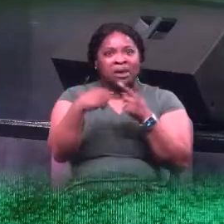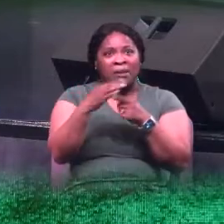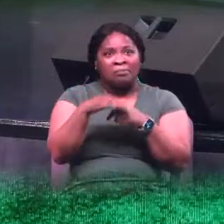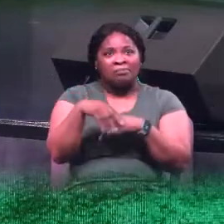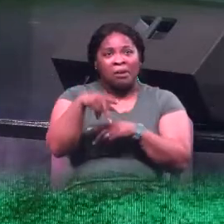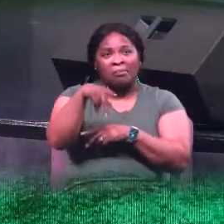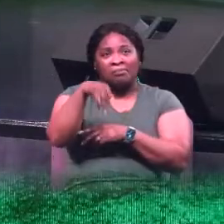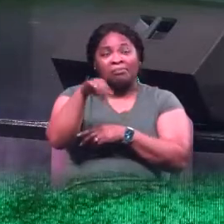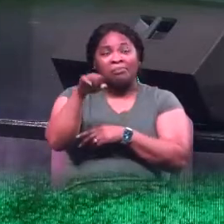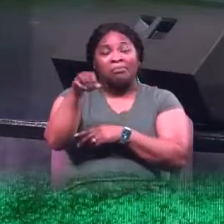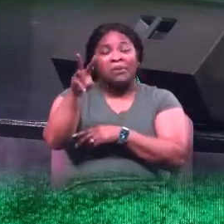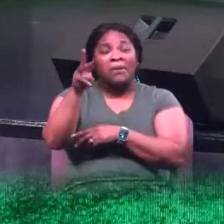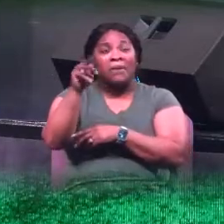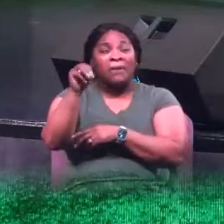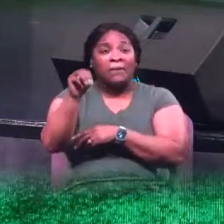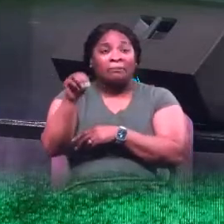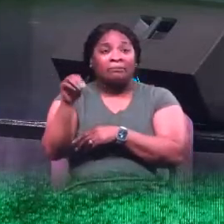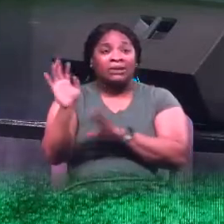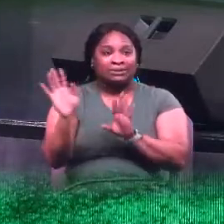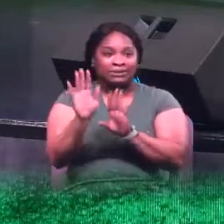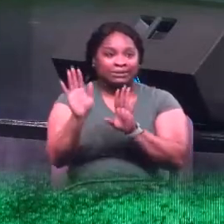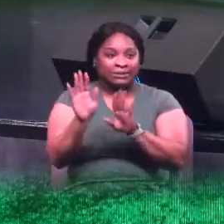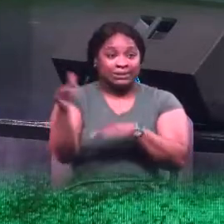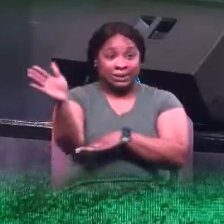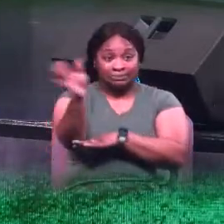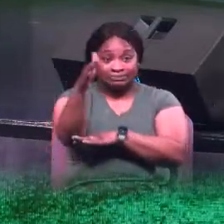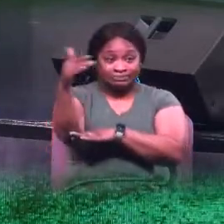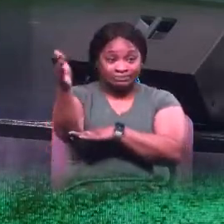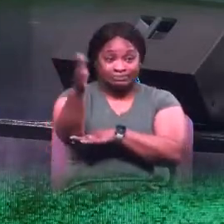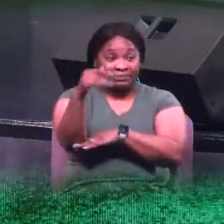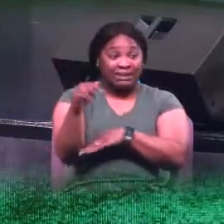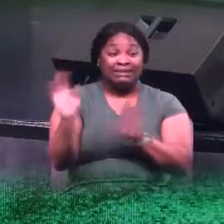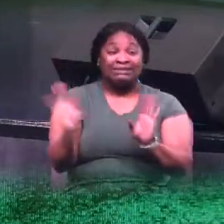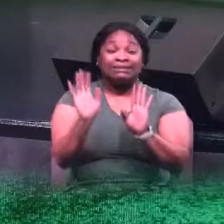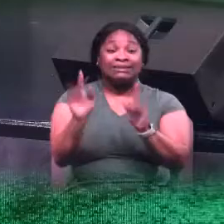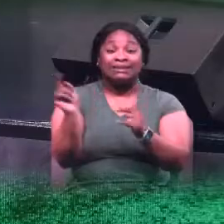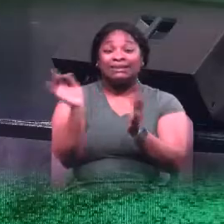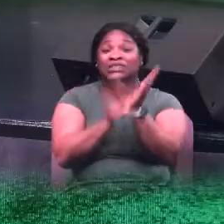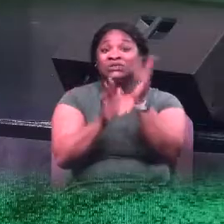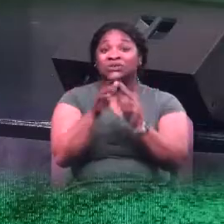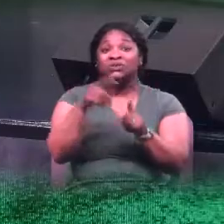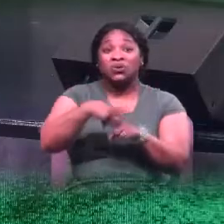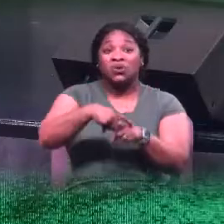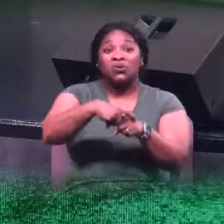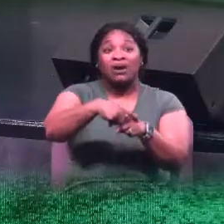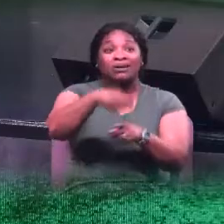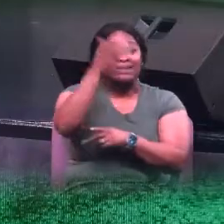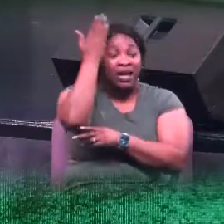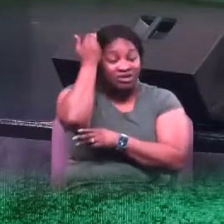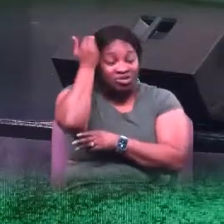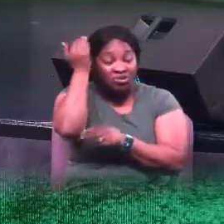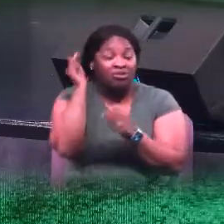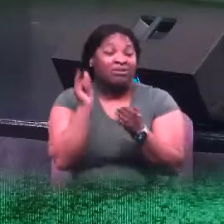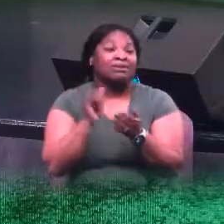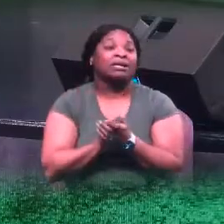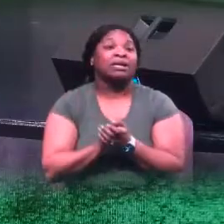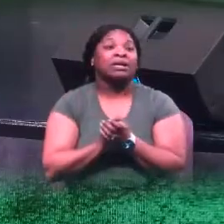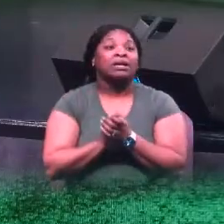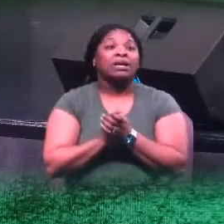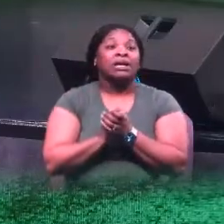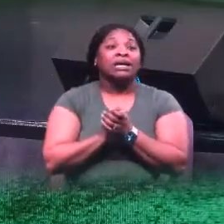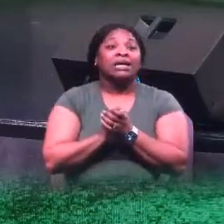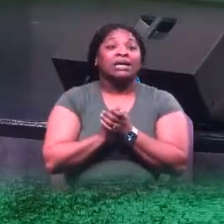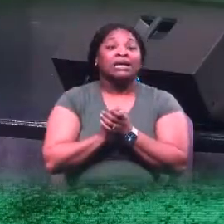Palm Sunday is the Sunday that Jesus is riding a donkey during the